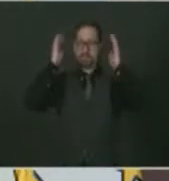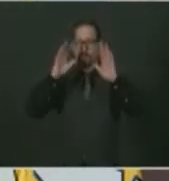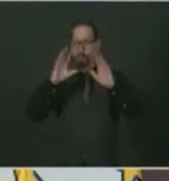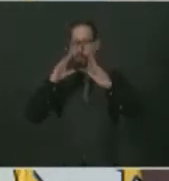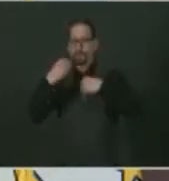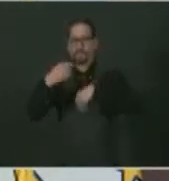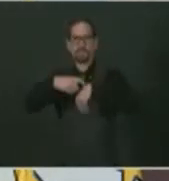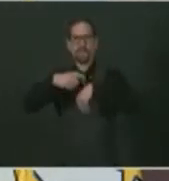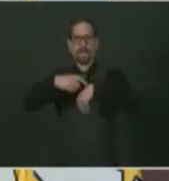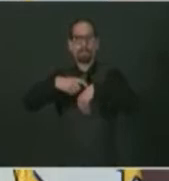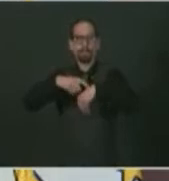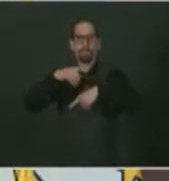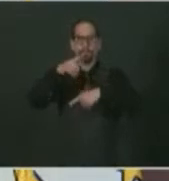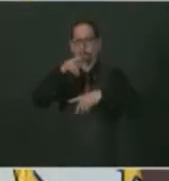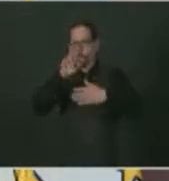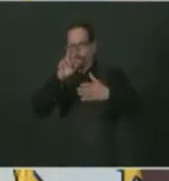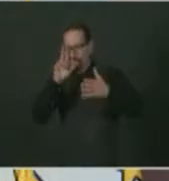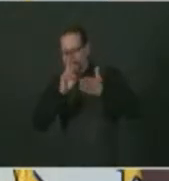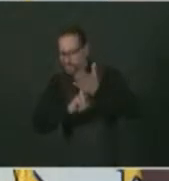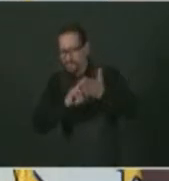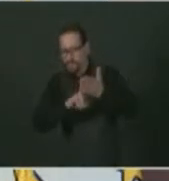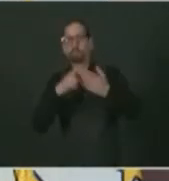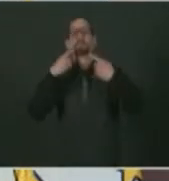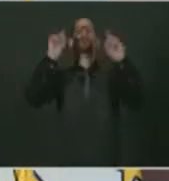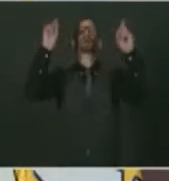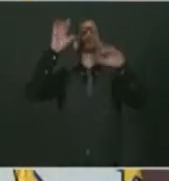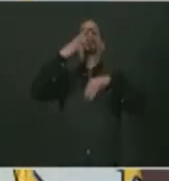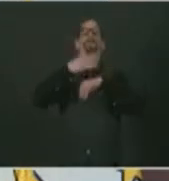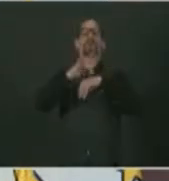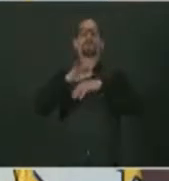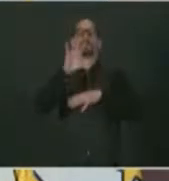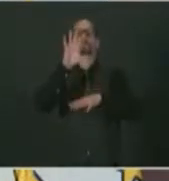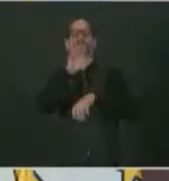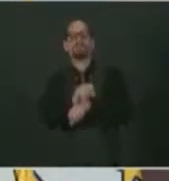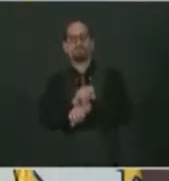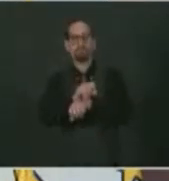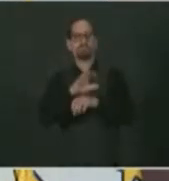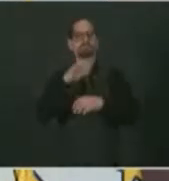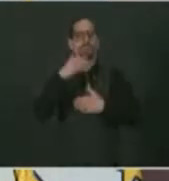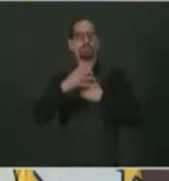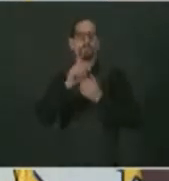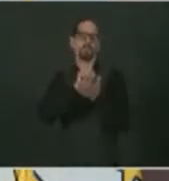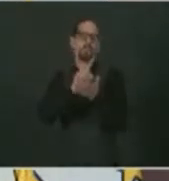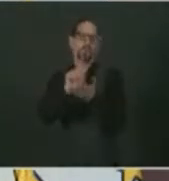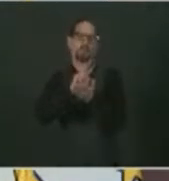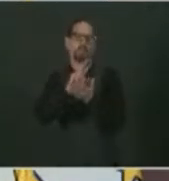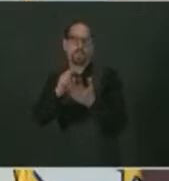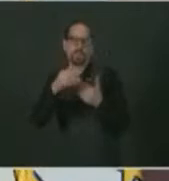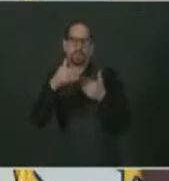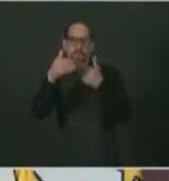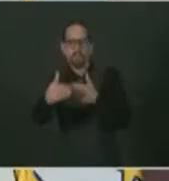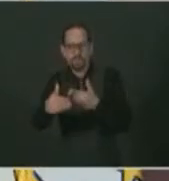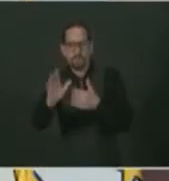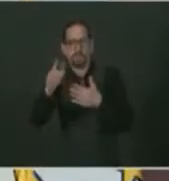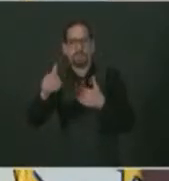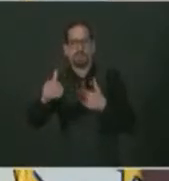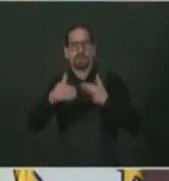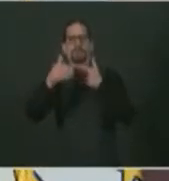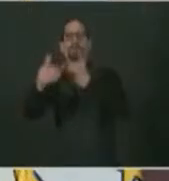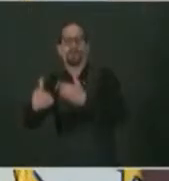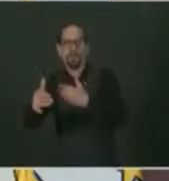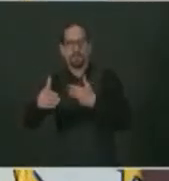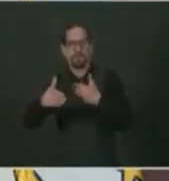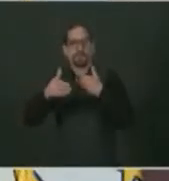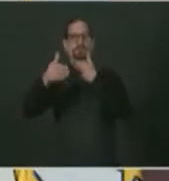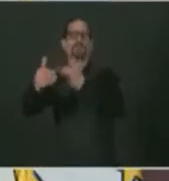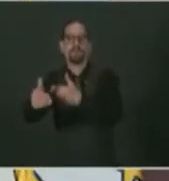is something we consider extremely important and we are really focused on. When I look out over the next several